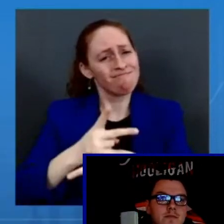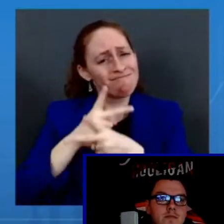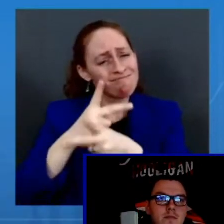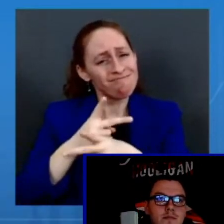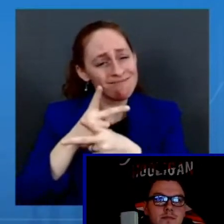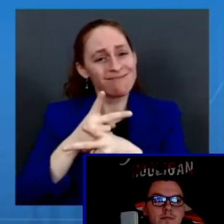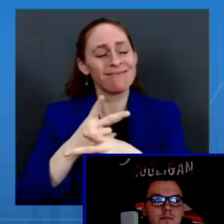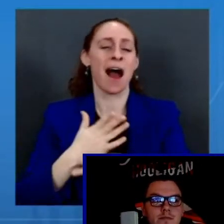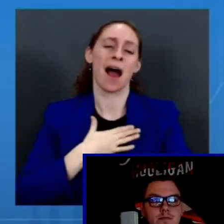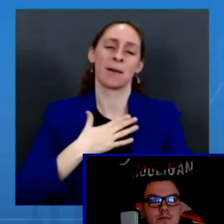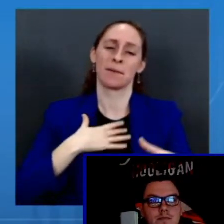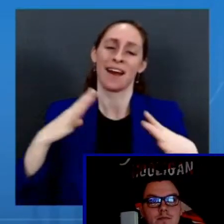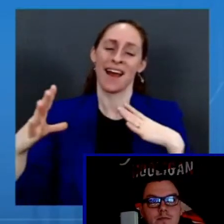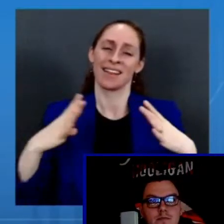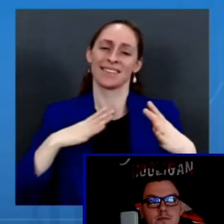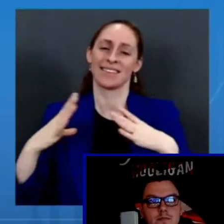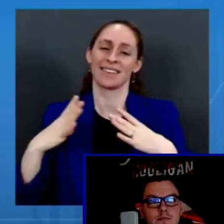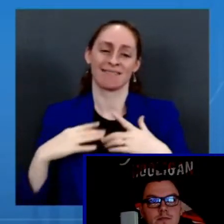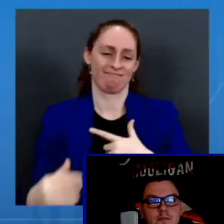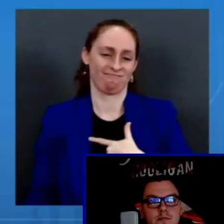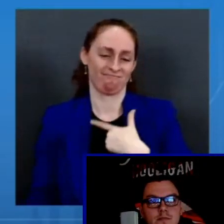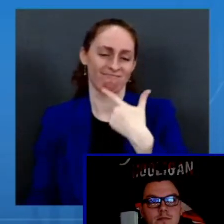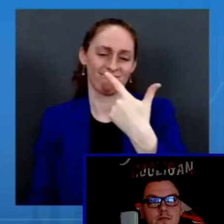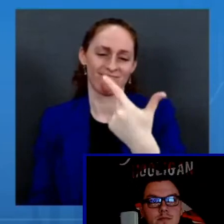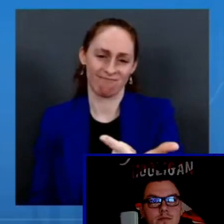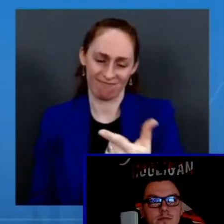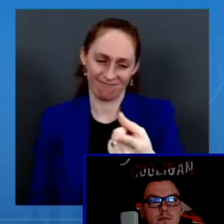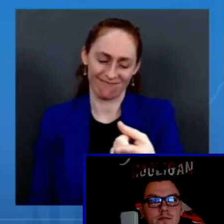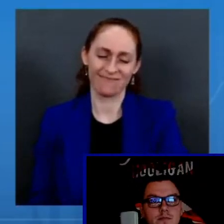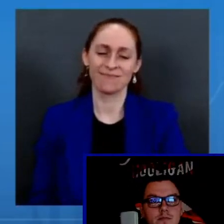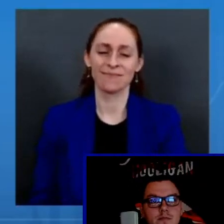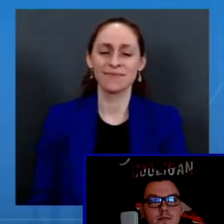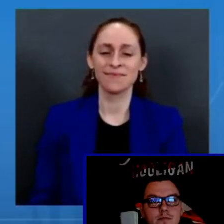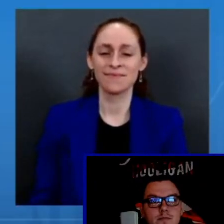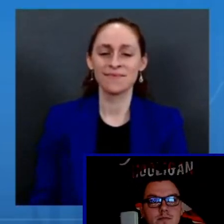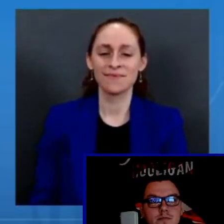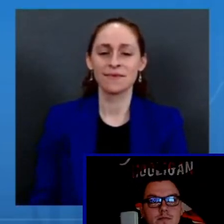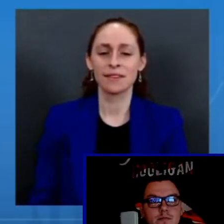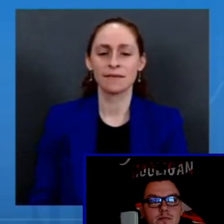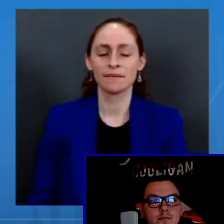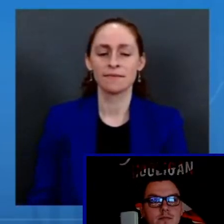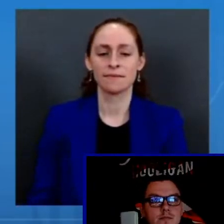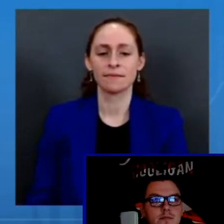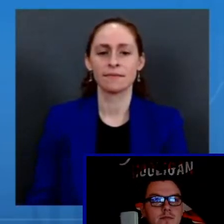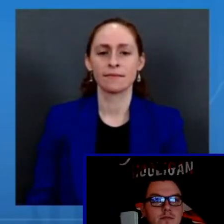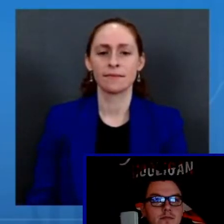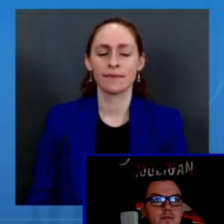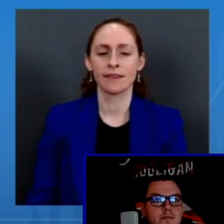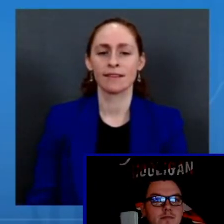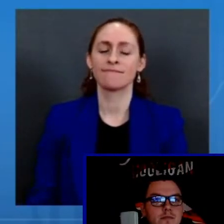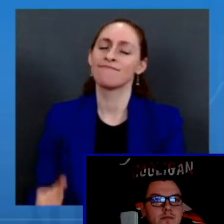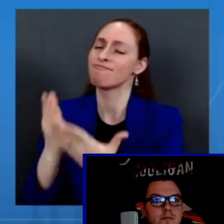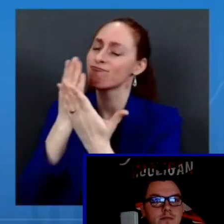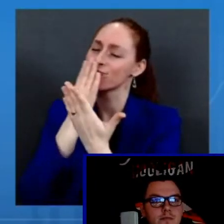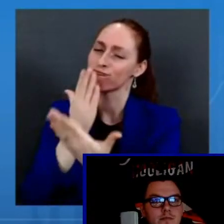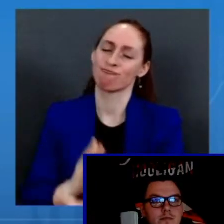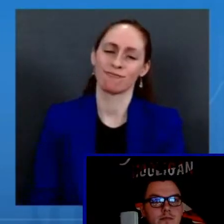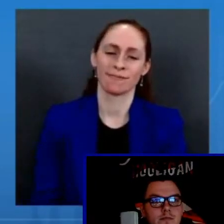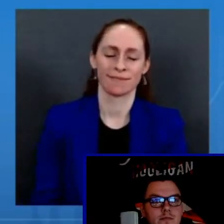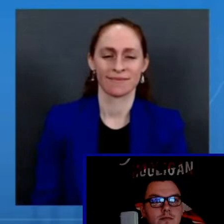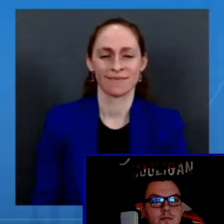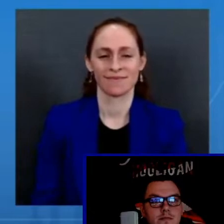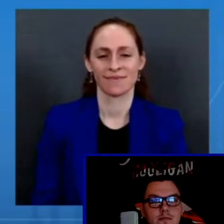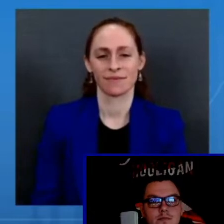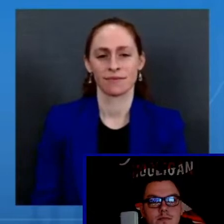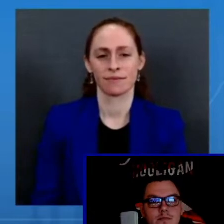much, Dr. Walensky. What I'd like to do now is just spend just a few minutes on underscoring and reiterating some of the important